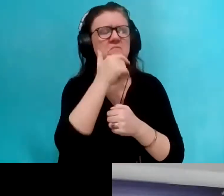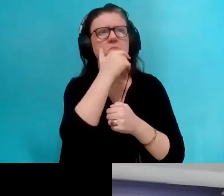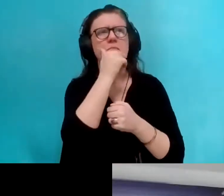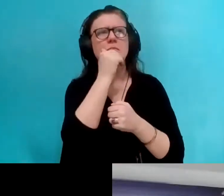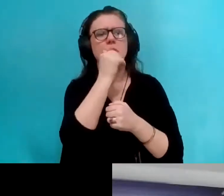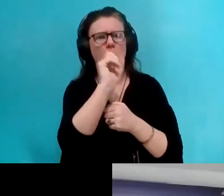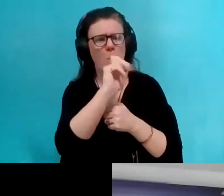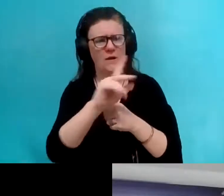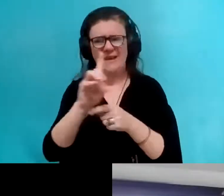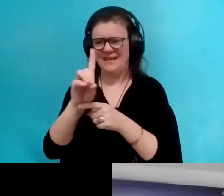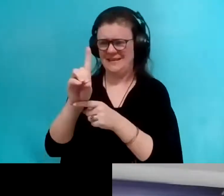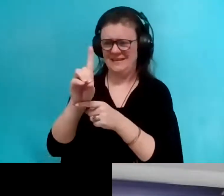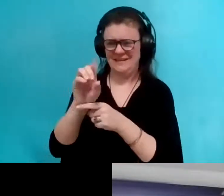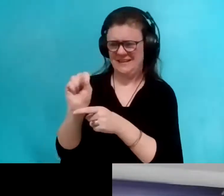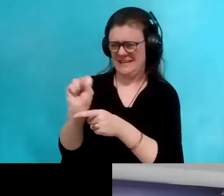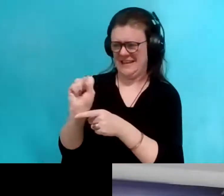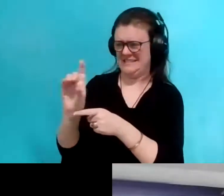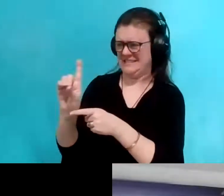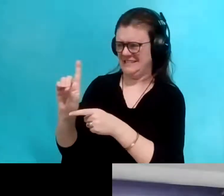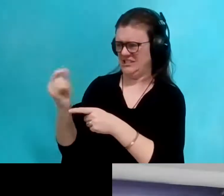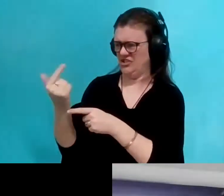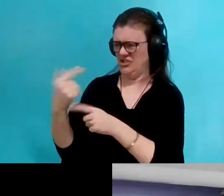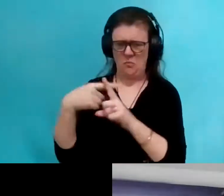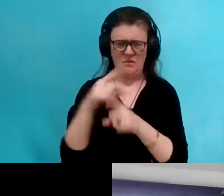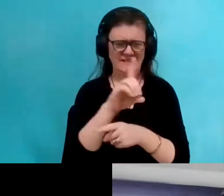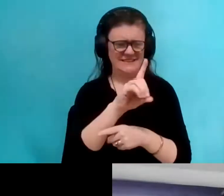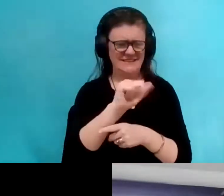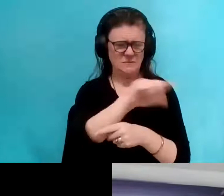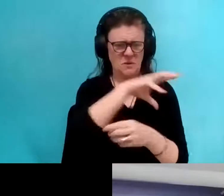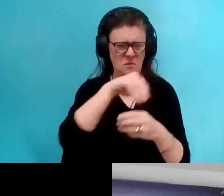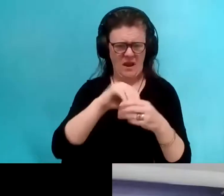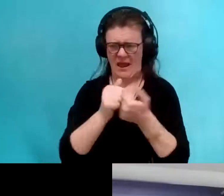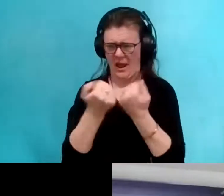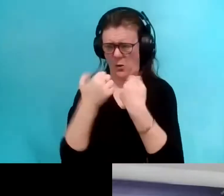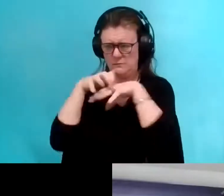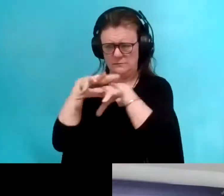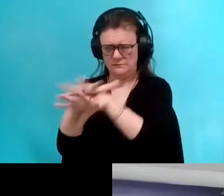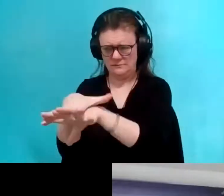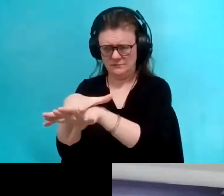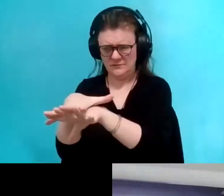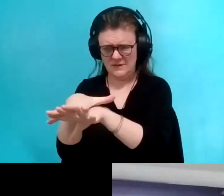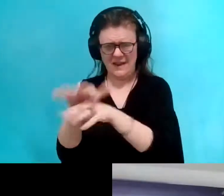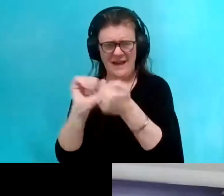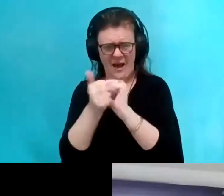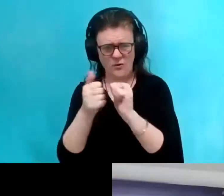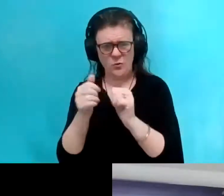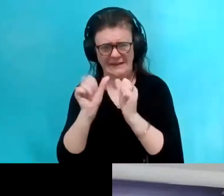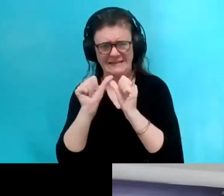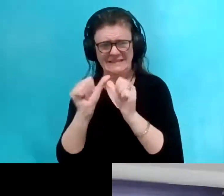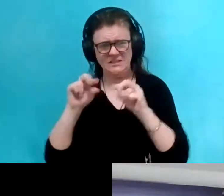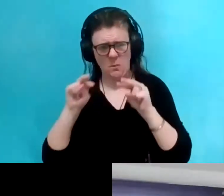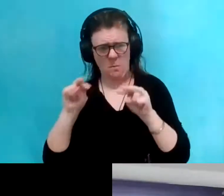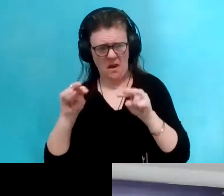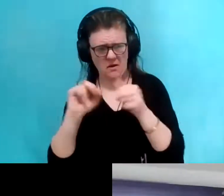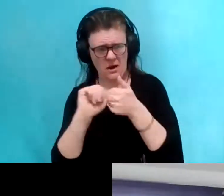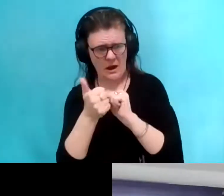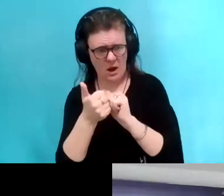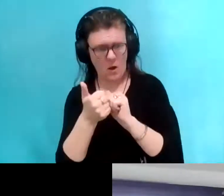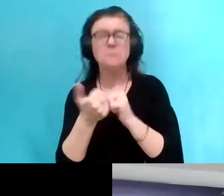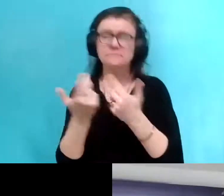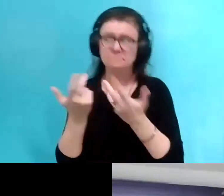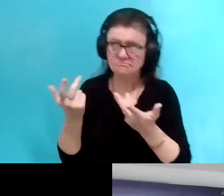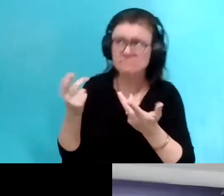whole SDGs, not only in the reporting process, but also in the monitoring process. And this can be actually integrated into